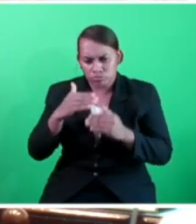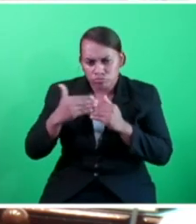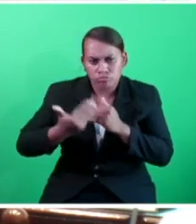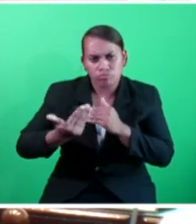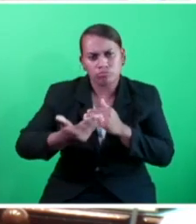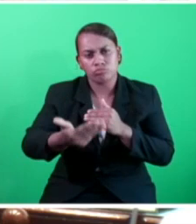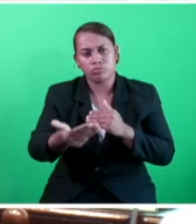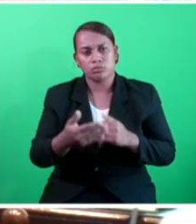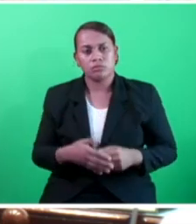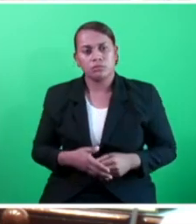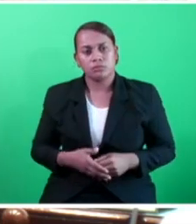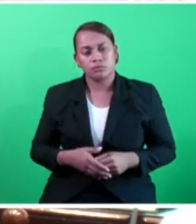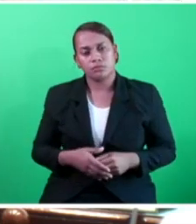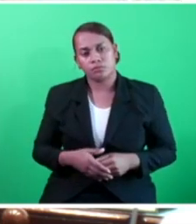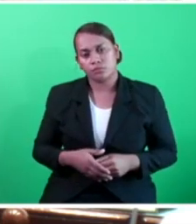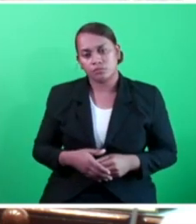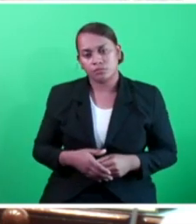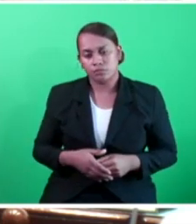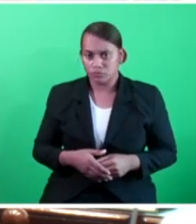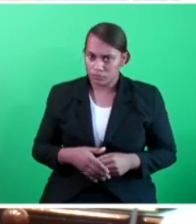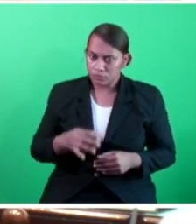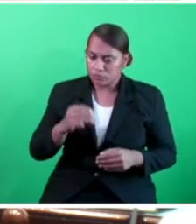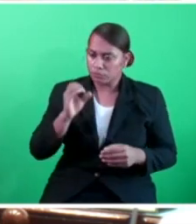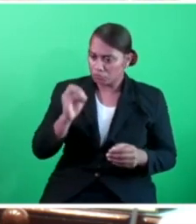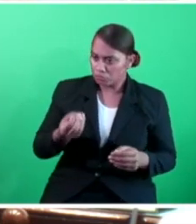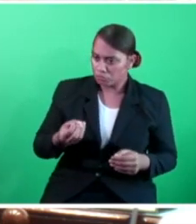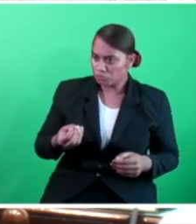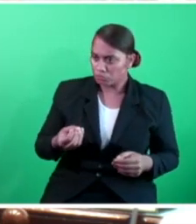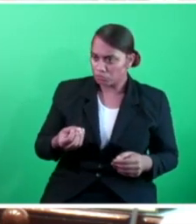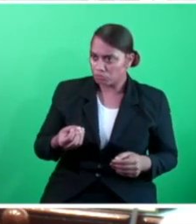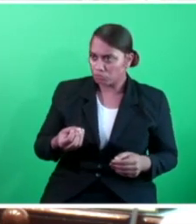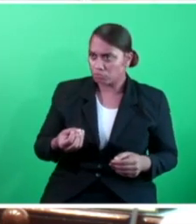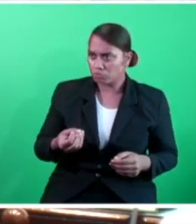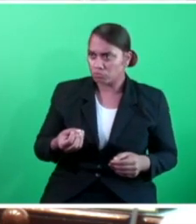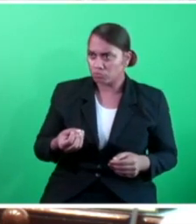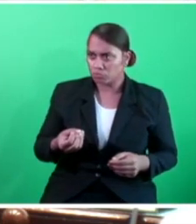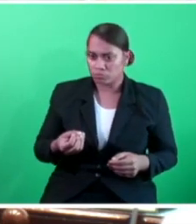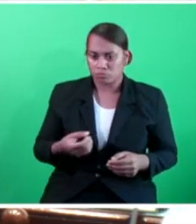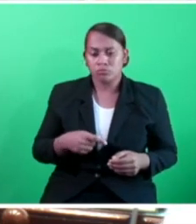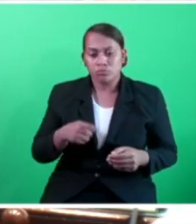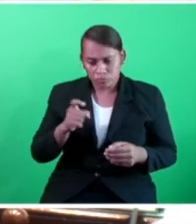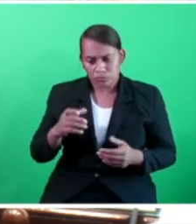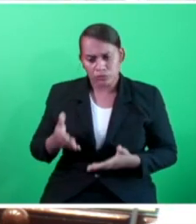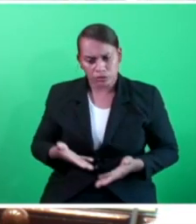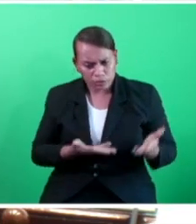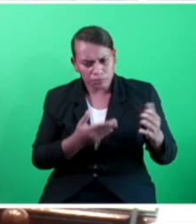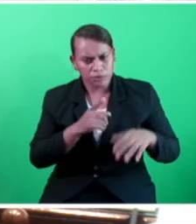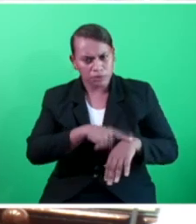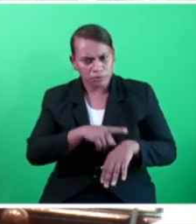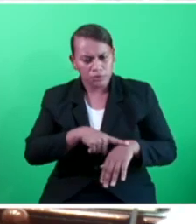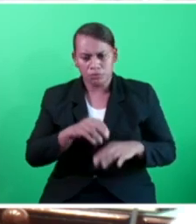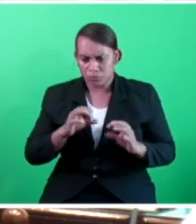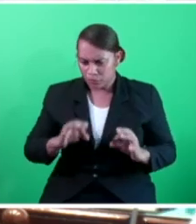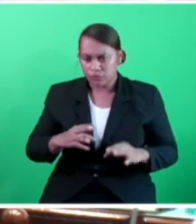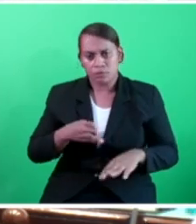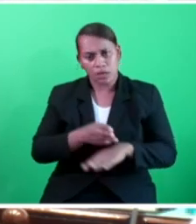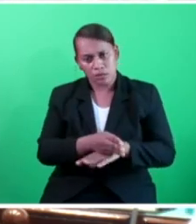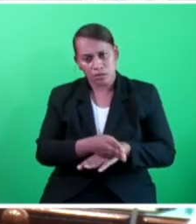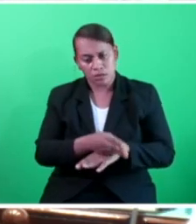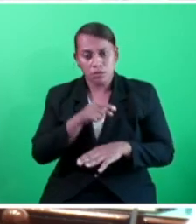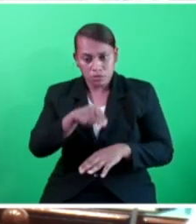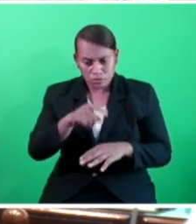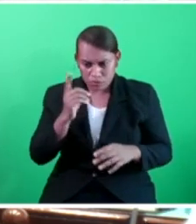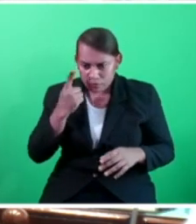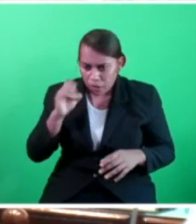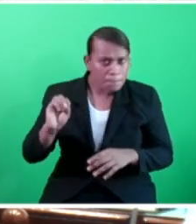the deadline for submission was 3 months, which is ending this month. But if we find that someone else wants more time, we'll be happy to